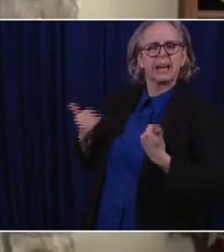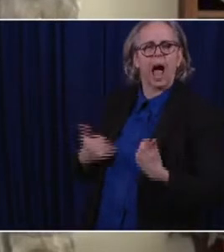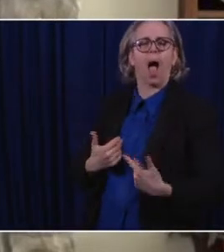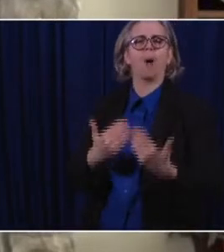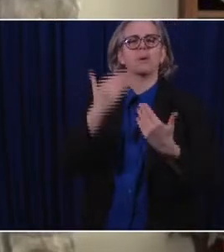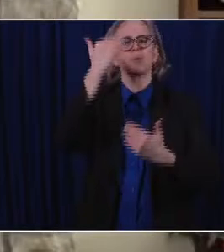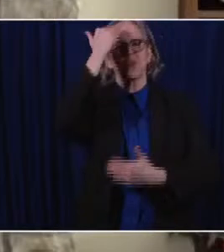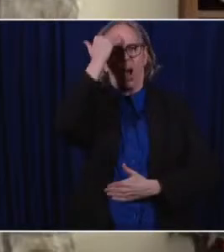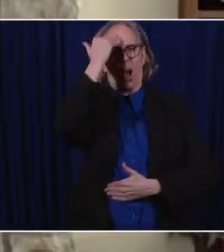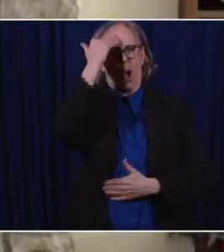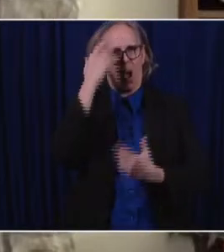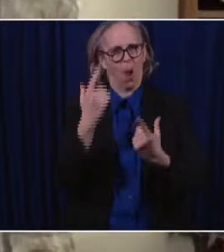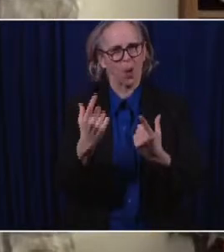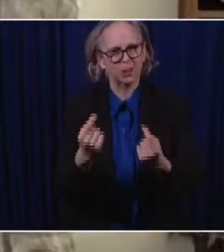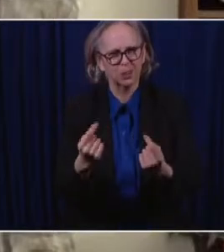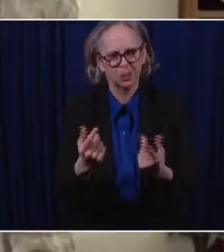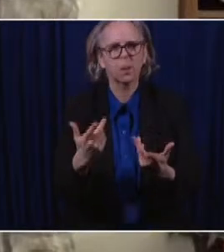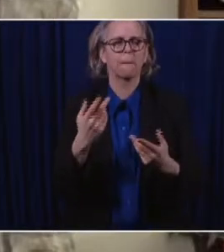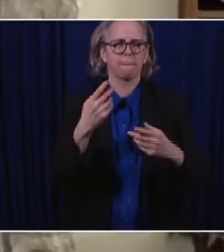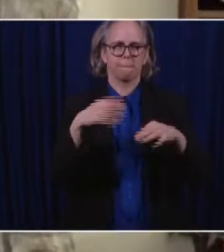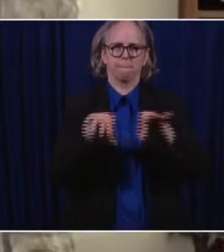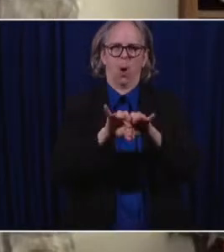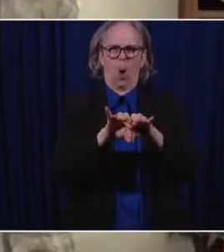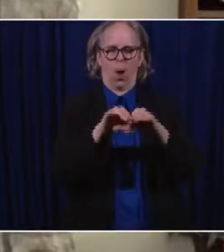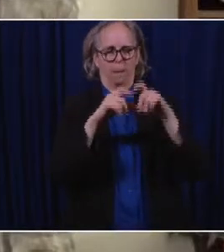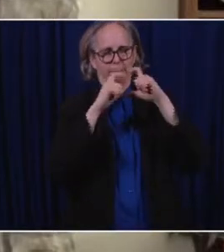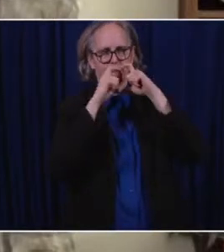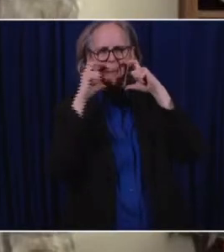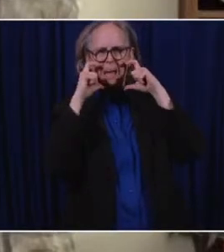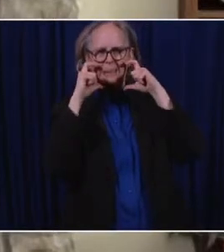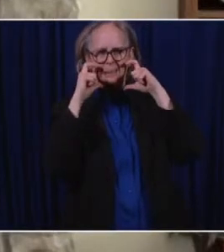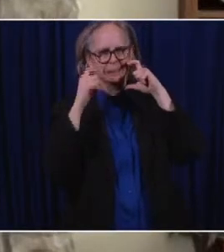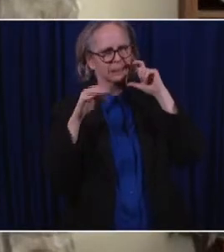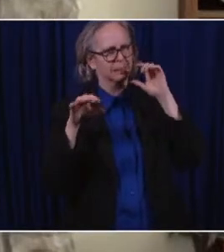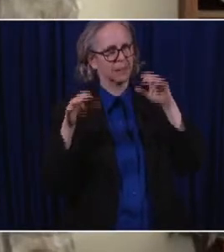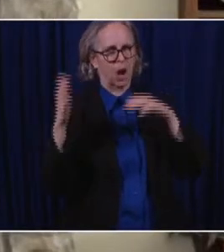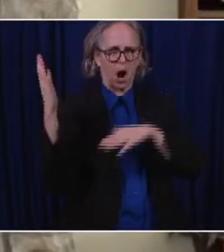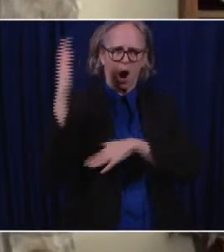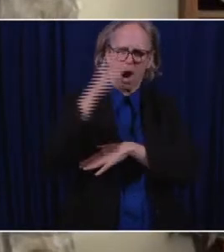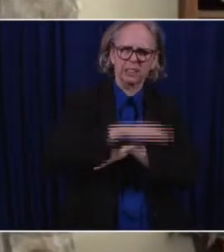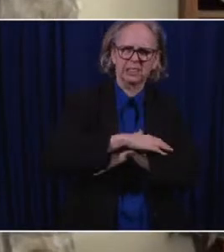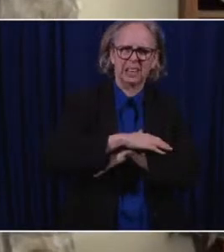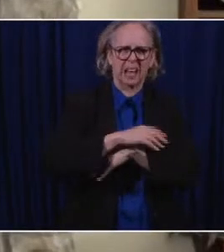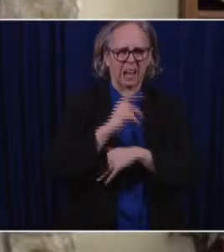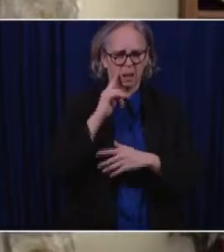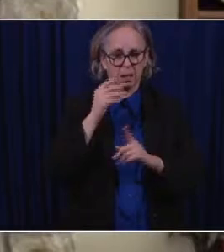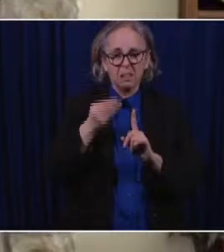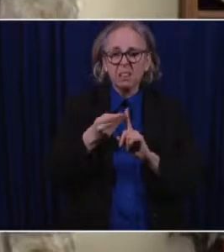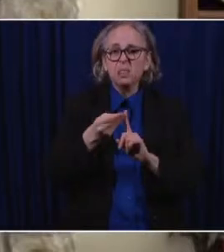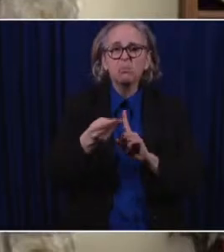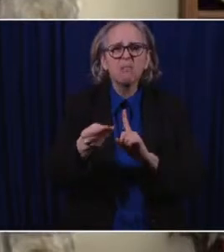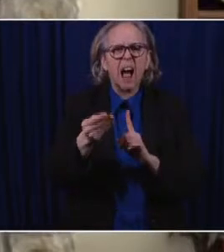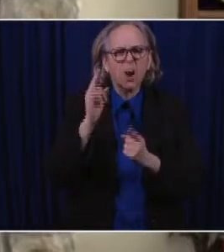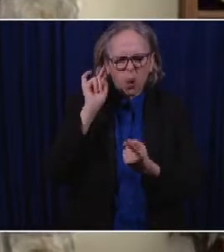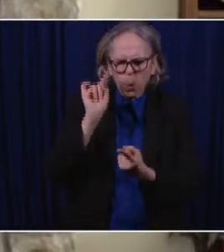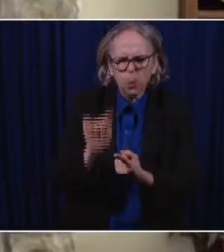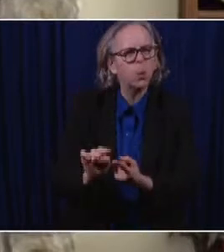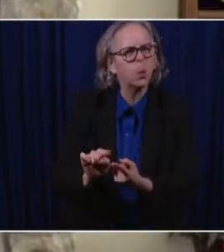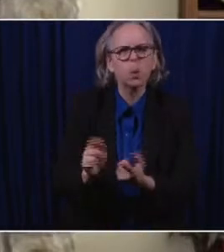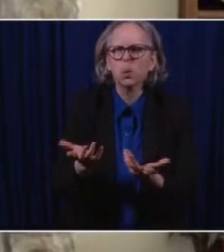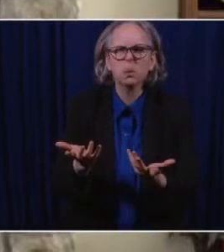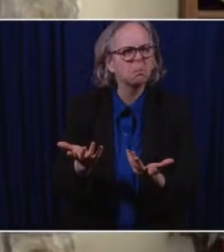dramatically cut, very, very, very little spread in a classroom. We didn't know that before. We didn't know that at the beginning of the year. We know that